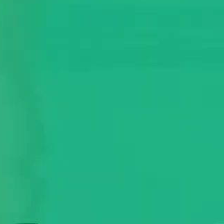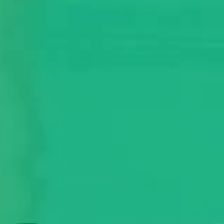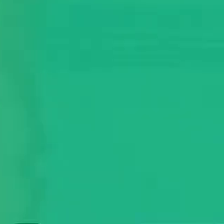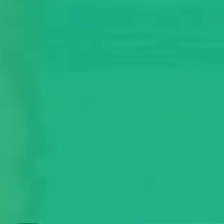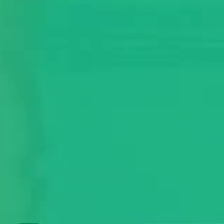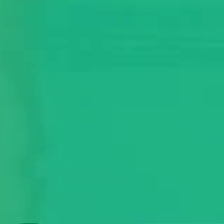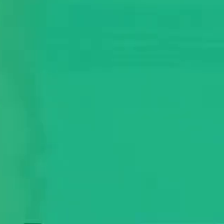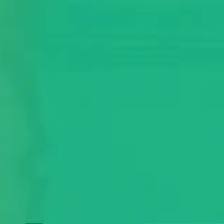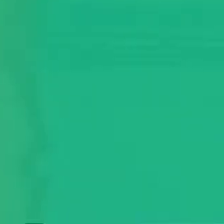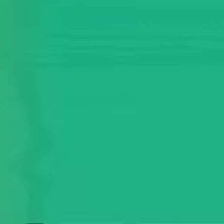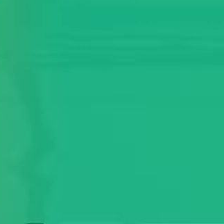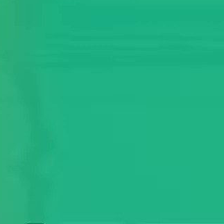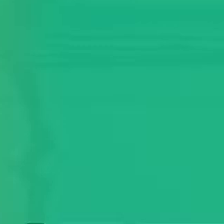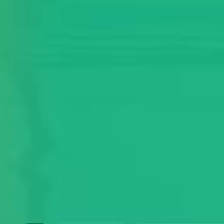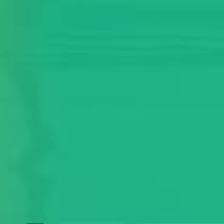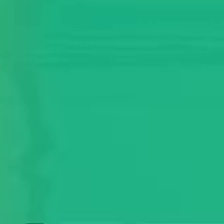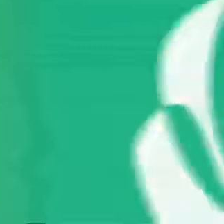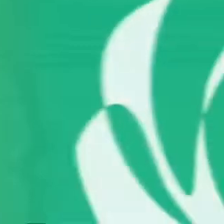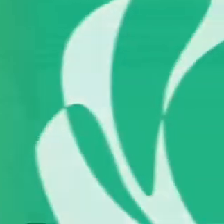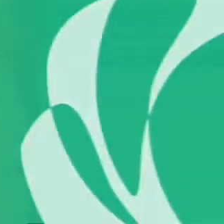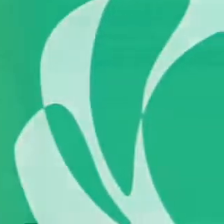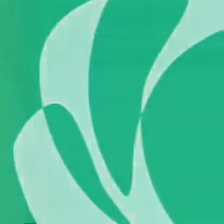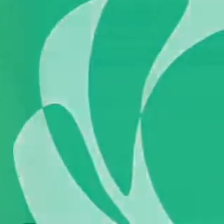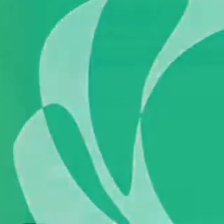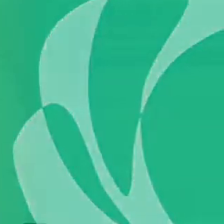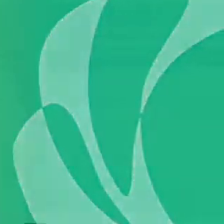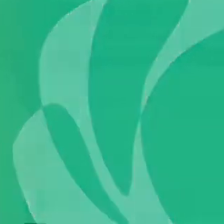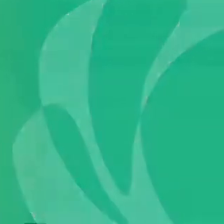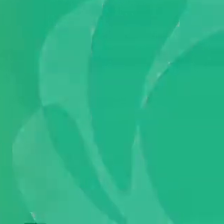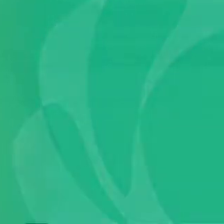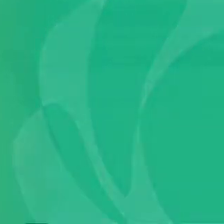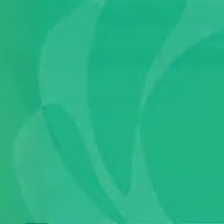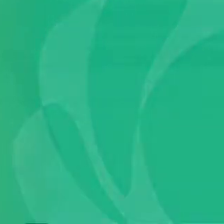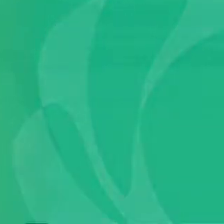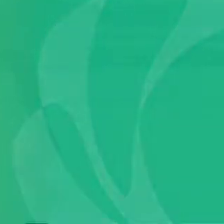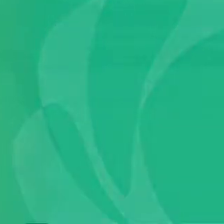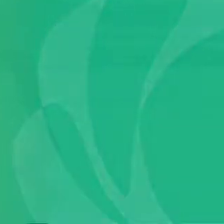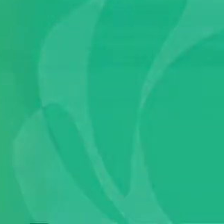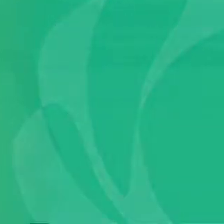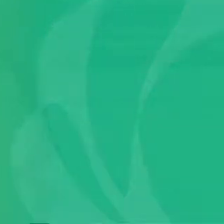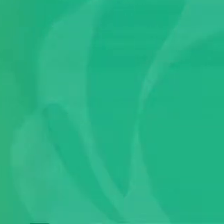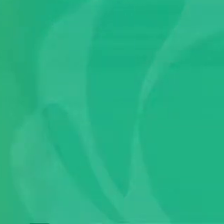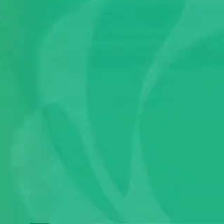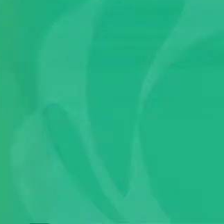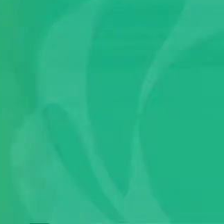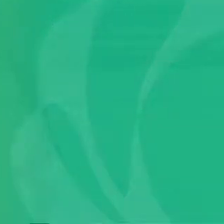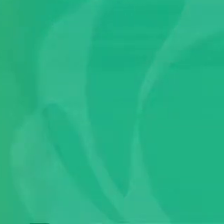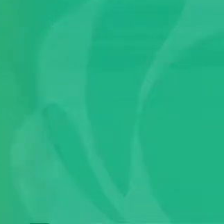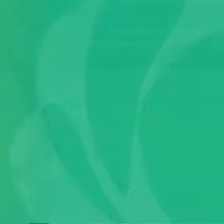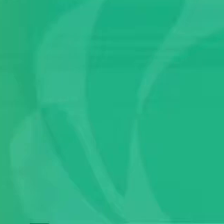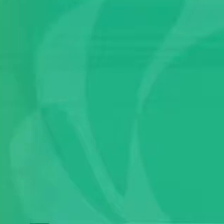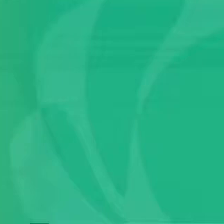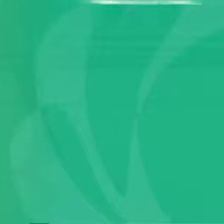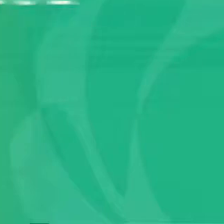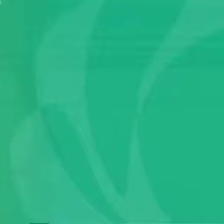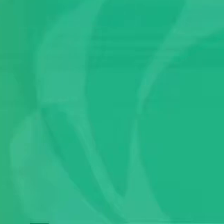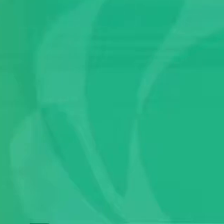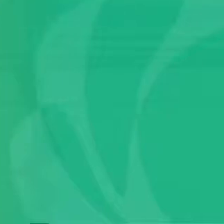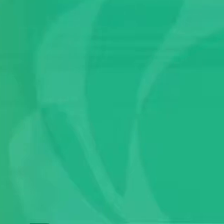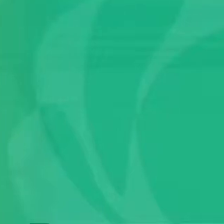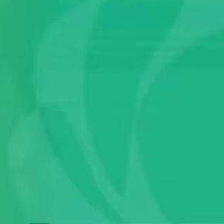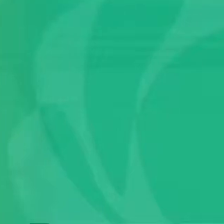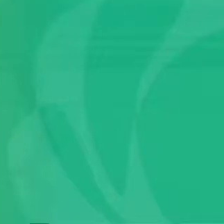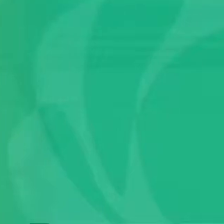Eu sei, o jogo é duro, mas o futuro é no presente